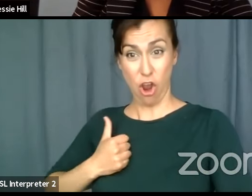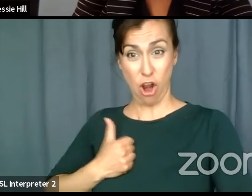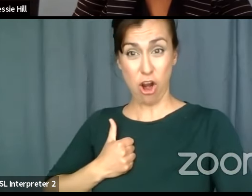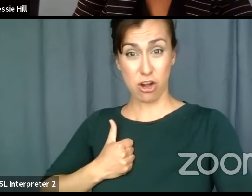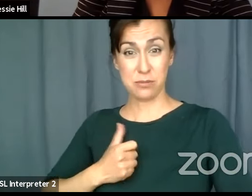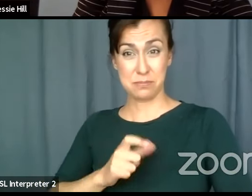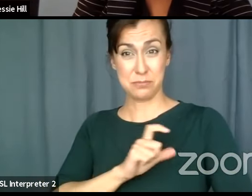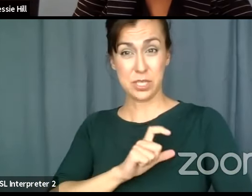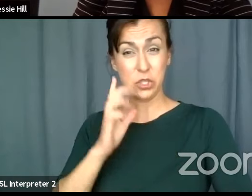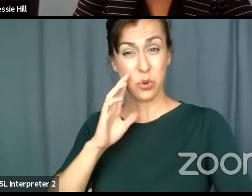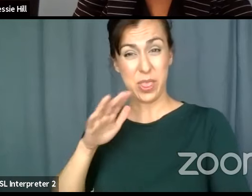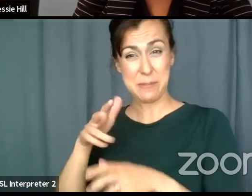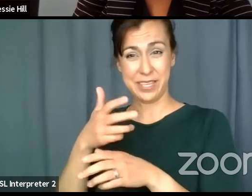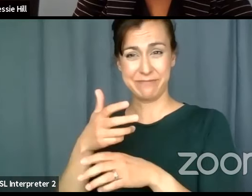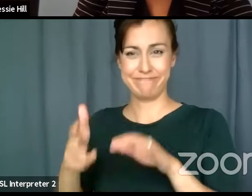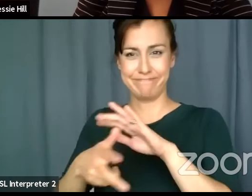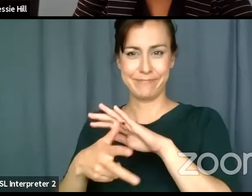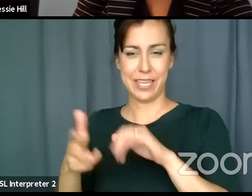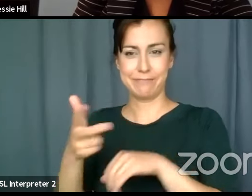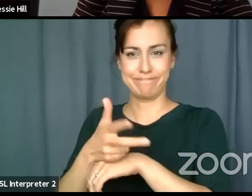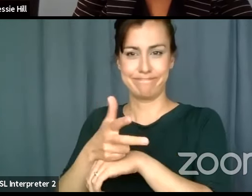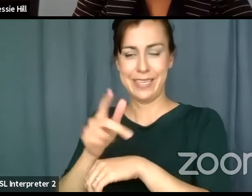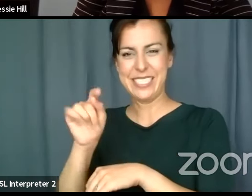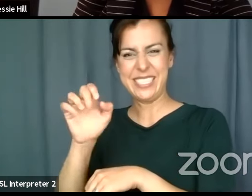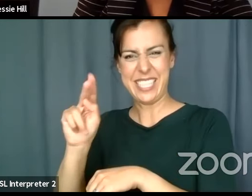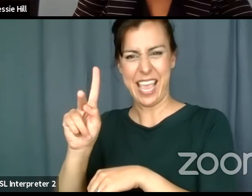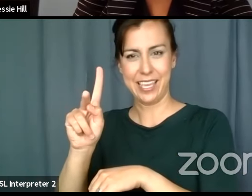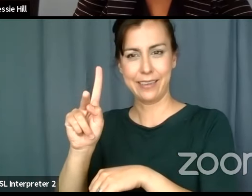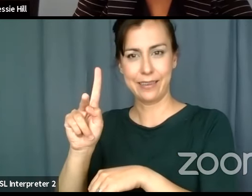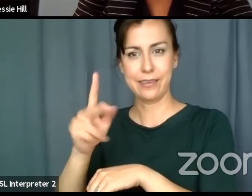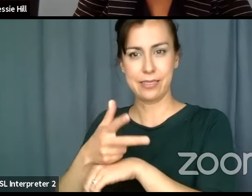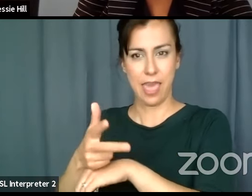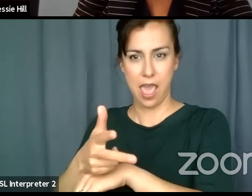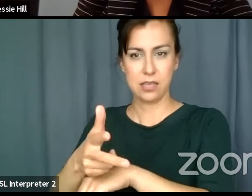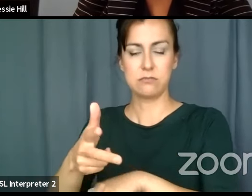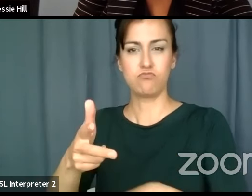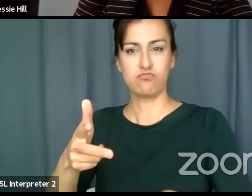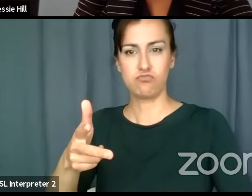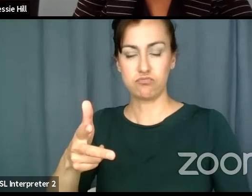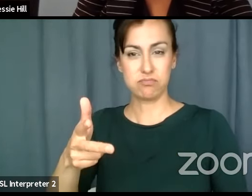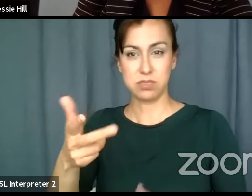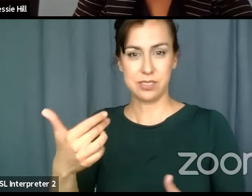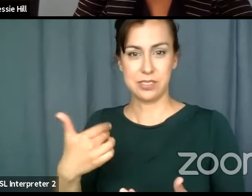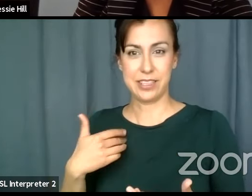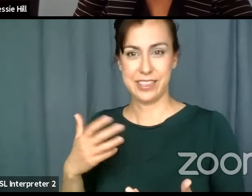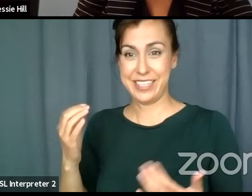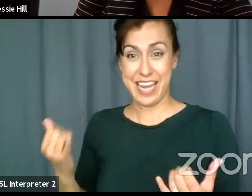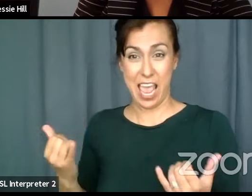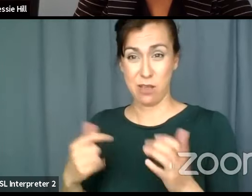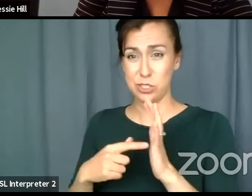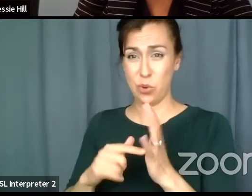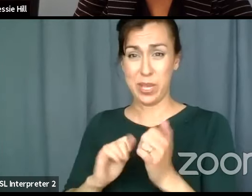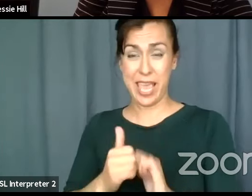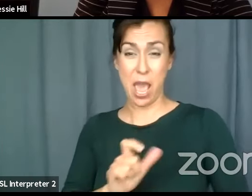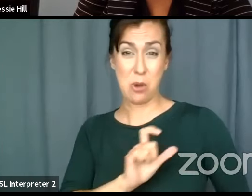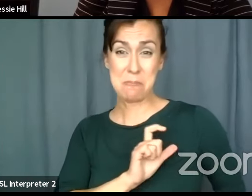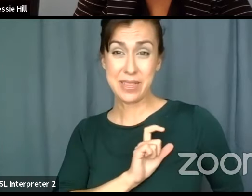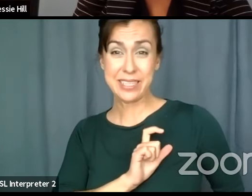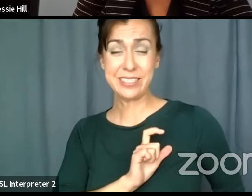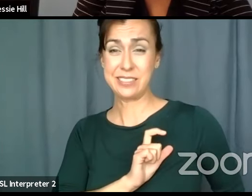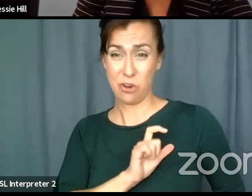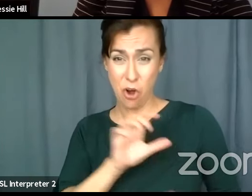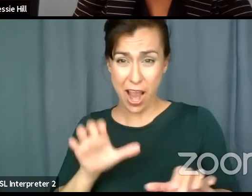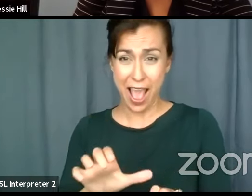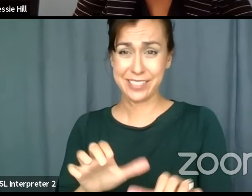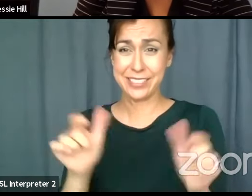see, that's a stark example of how police departments are not looking more like military, but they're acting like small armies